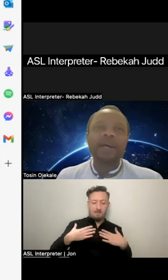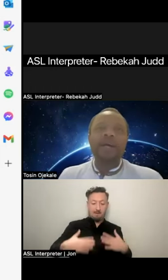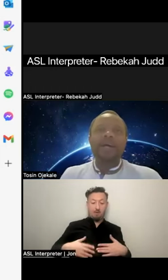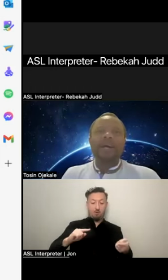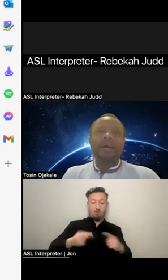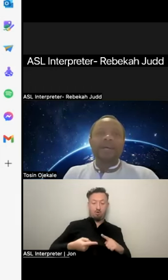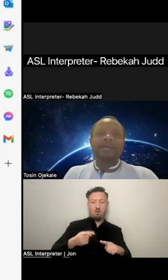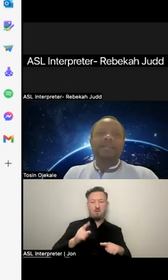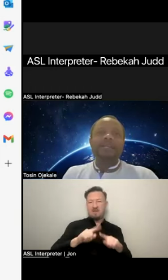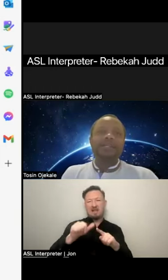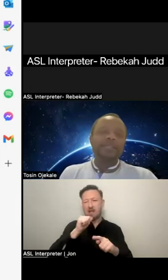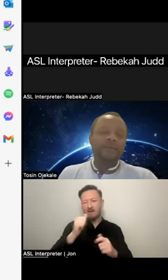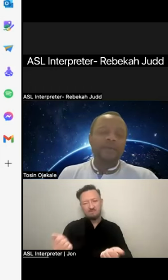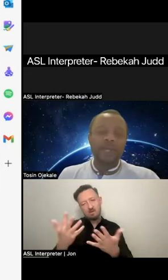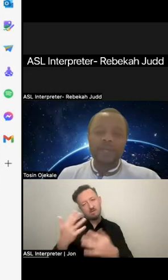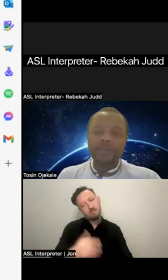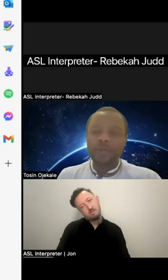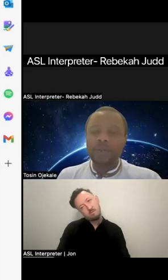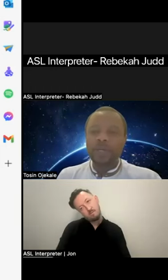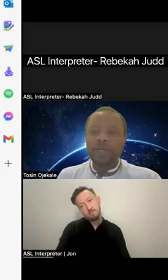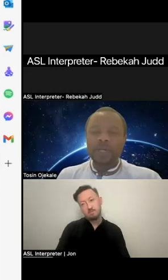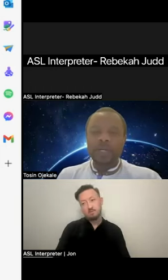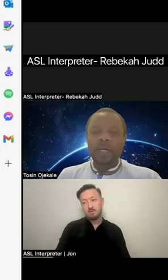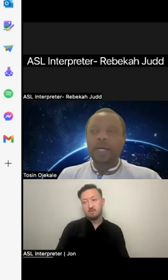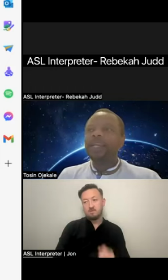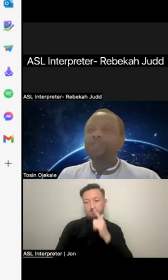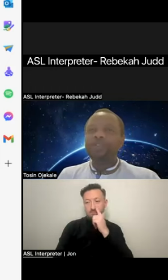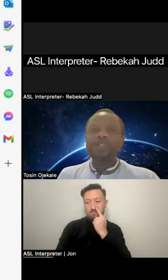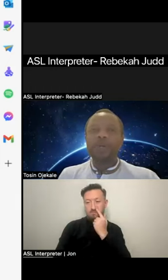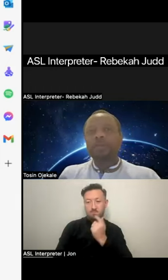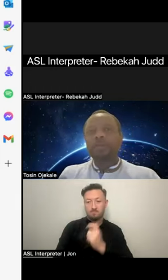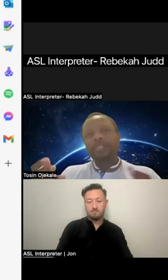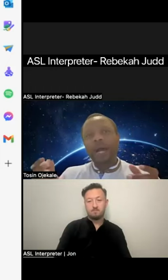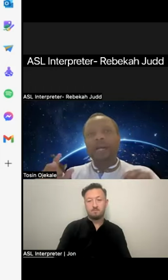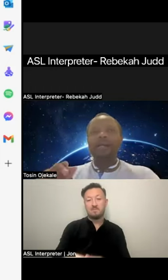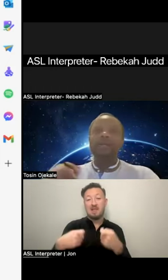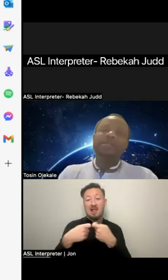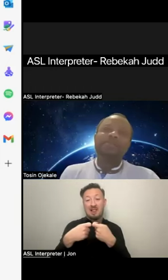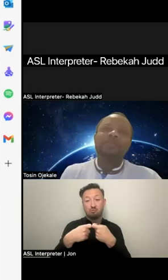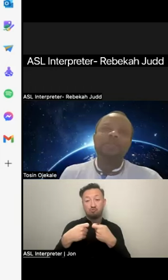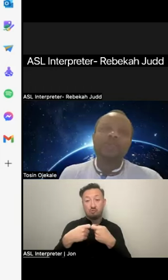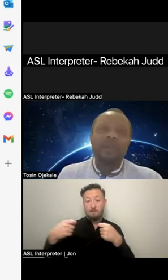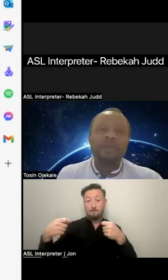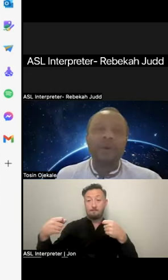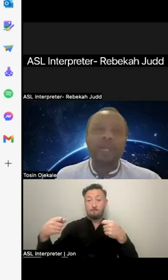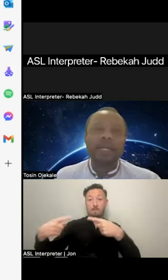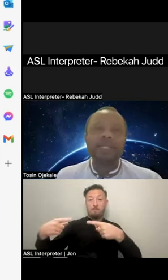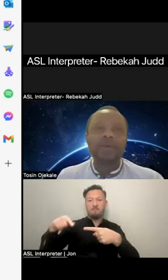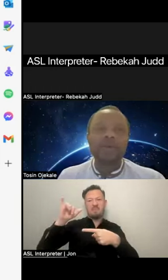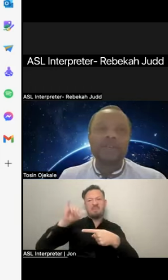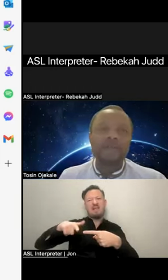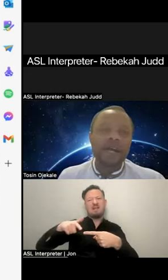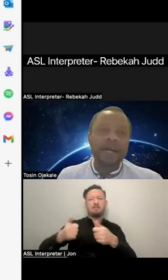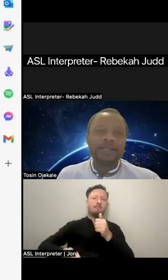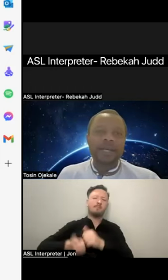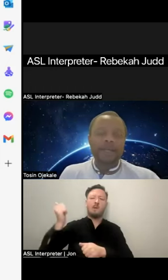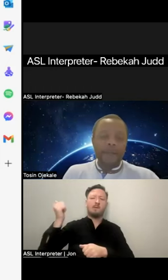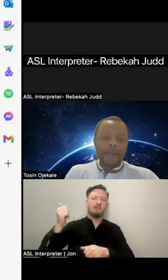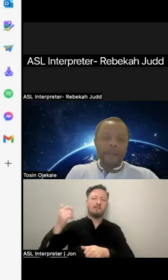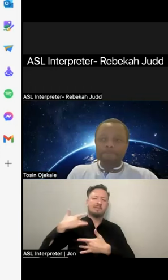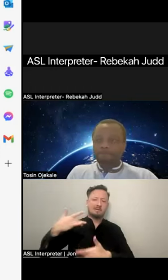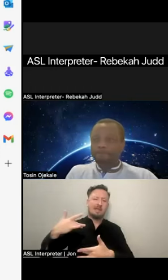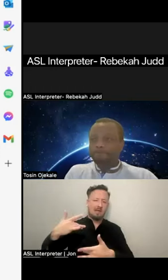fire hazard in itself. Okay, so electric shock, spark, those are more likely to cause fire